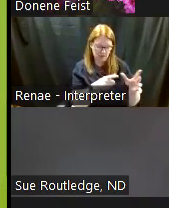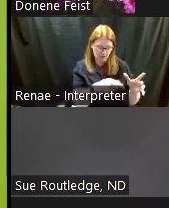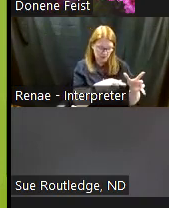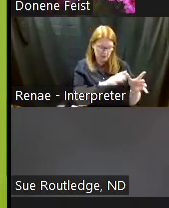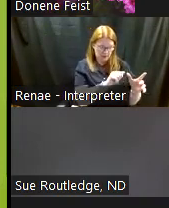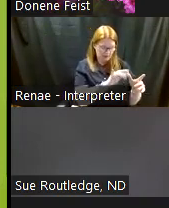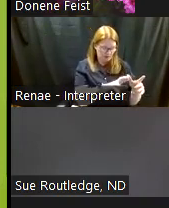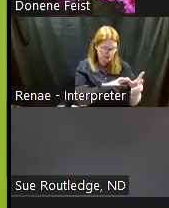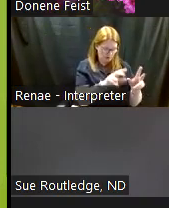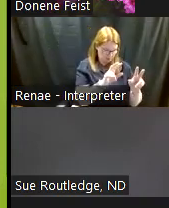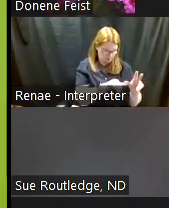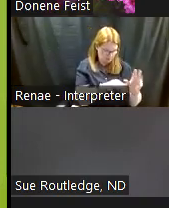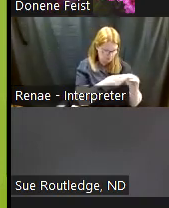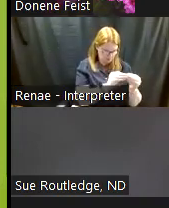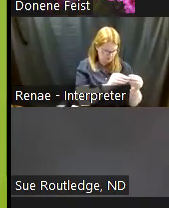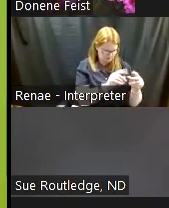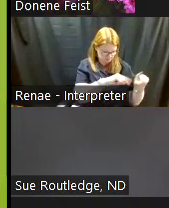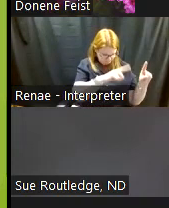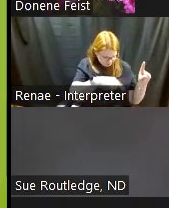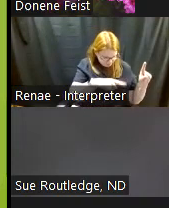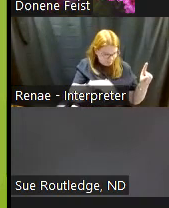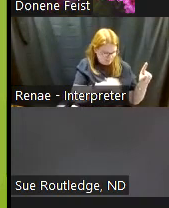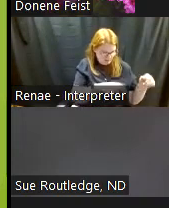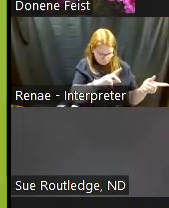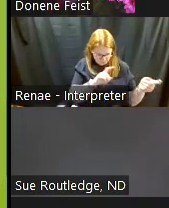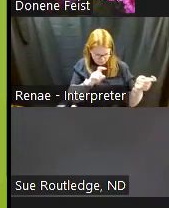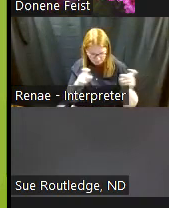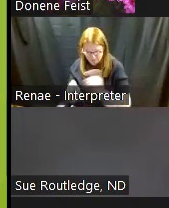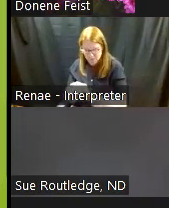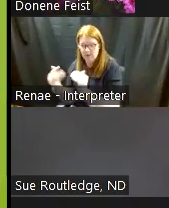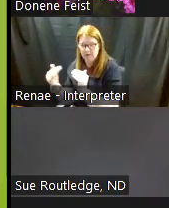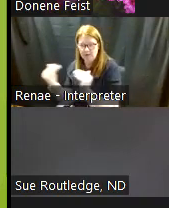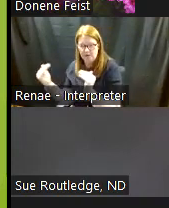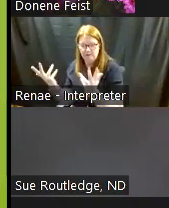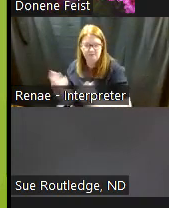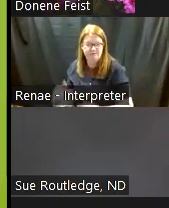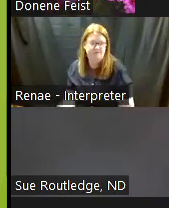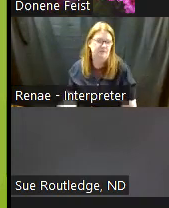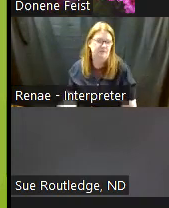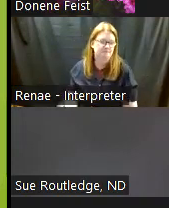on the audiogram and just use the visual to help understand what baby is hearing.